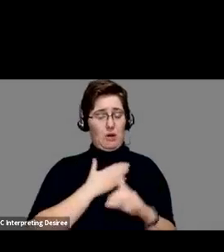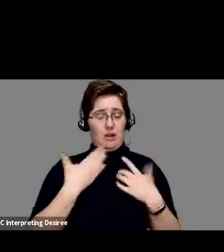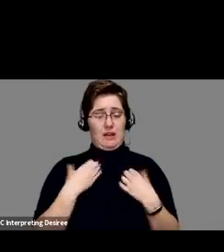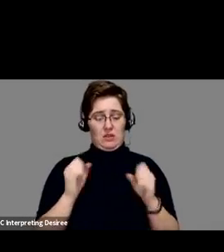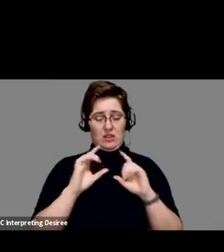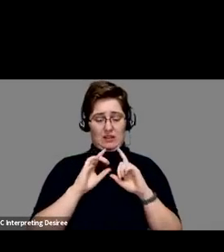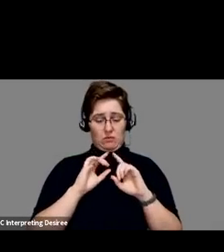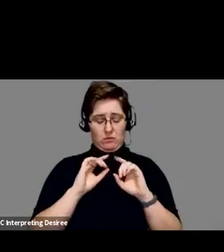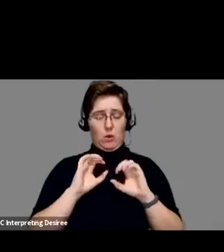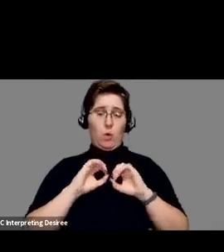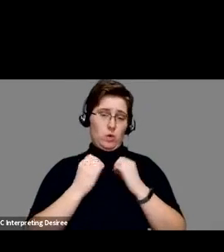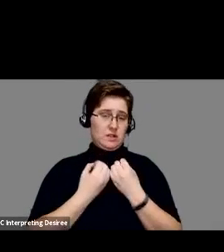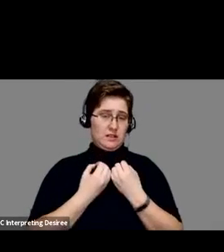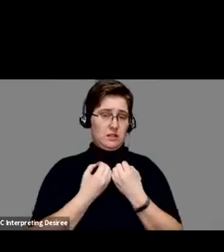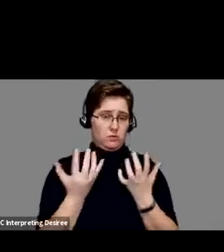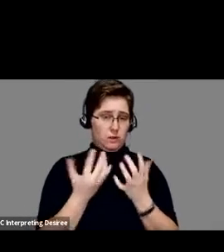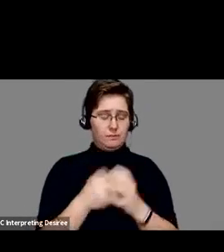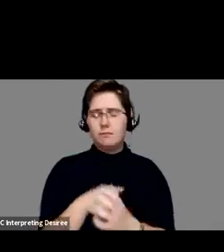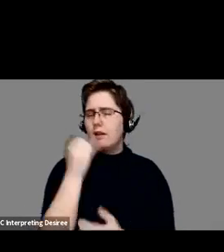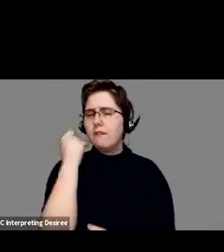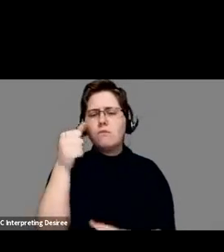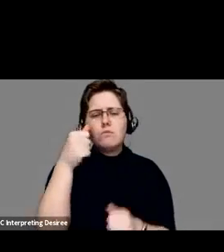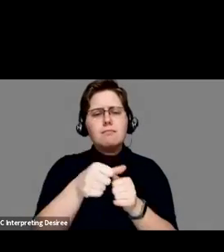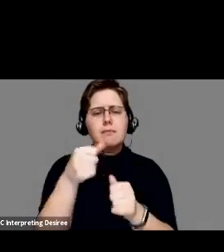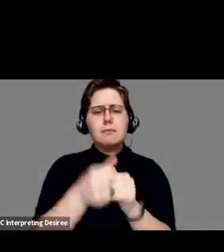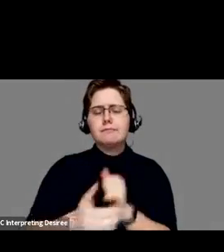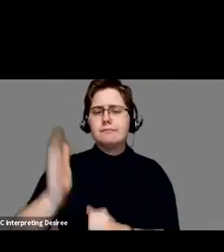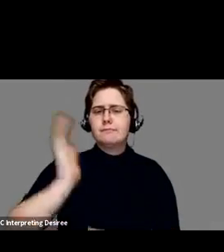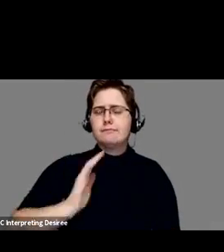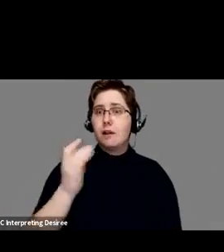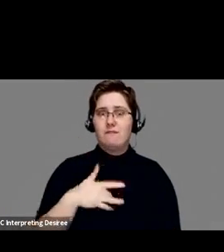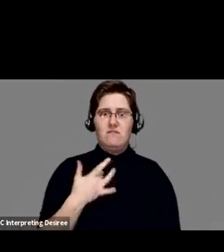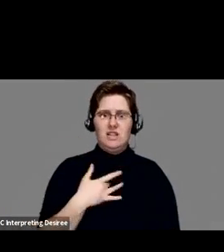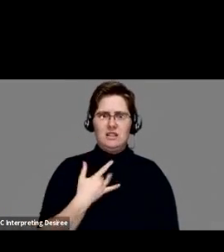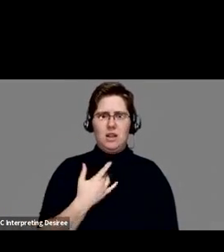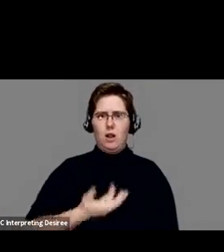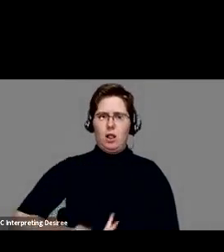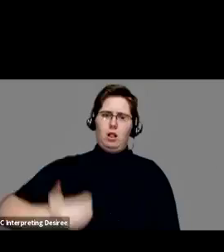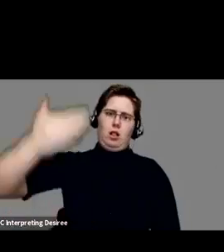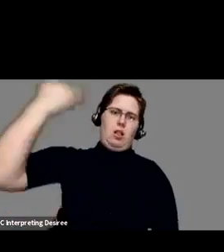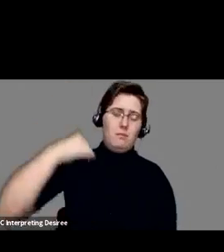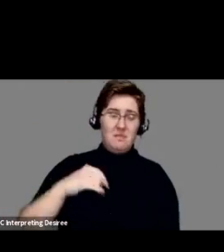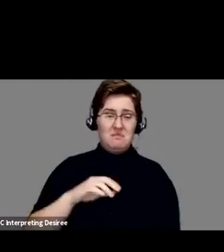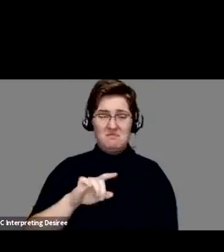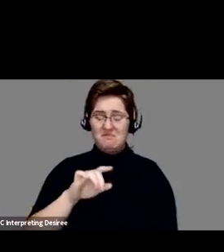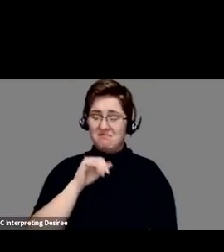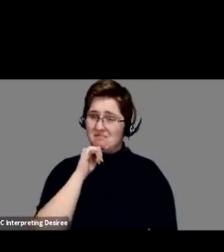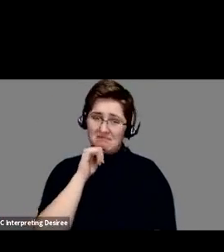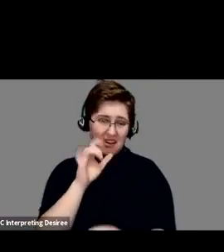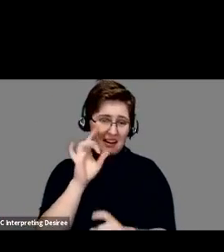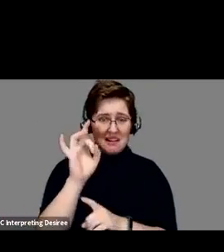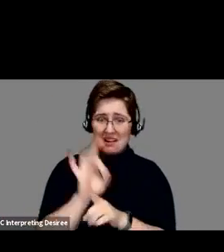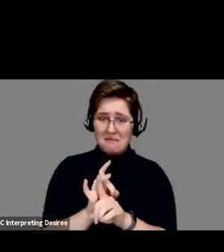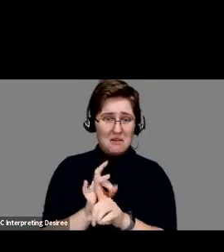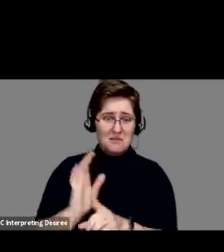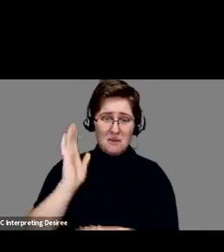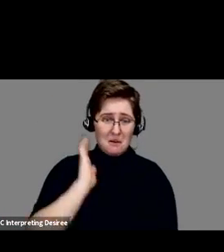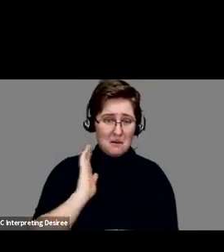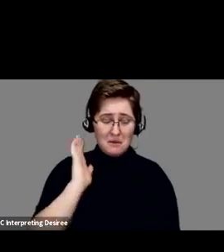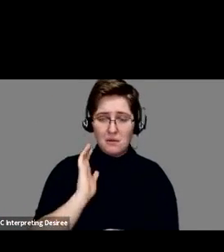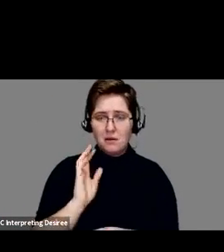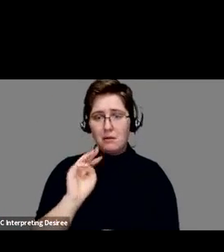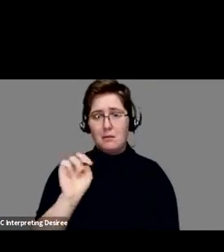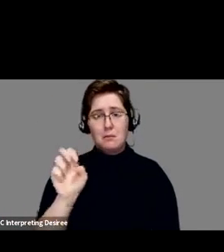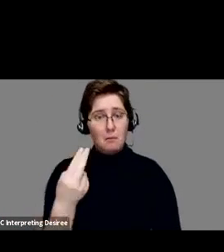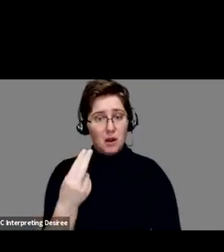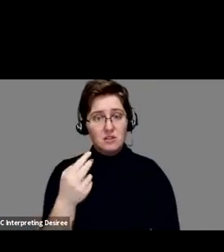So if you all remember back, it seems like a really long time ago, but it's actually less than 8 months ago that in March we had